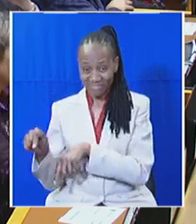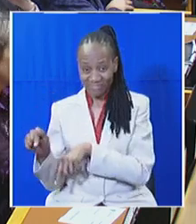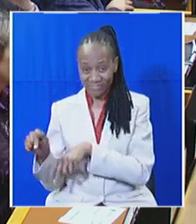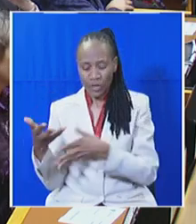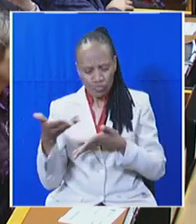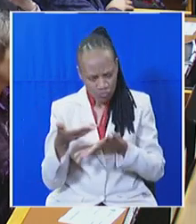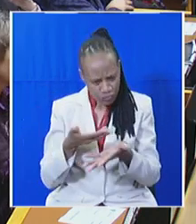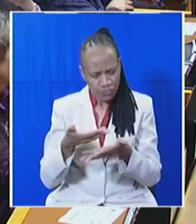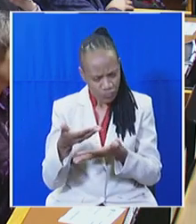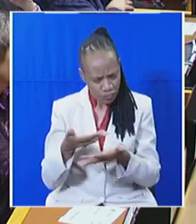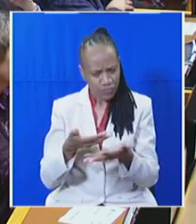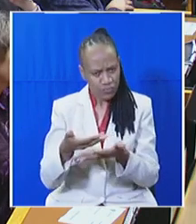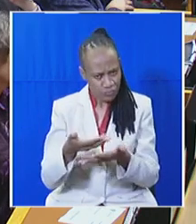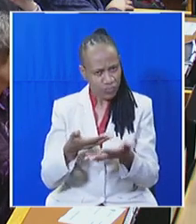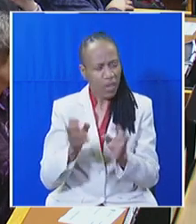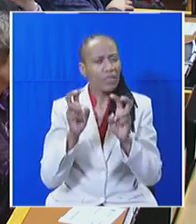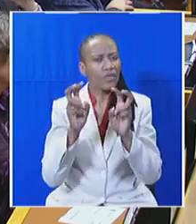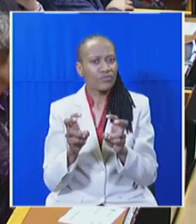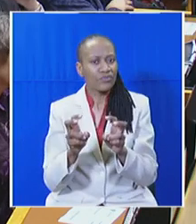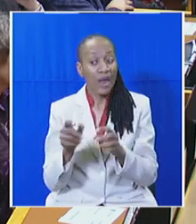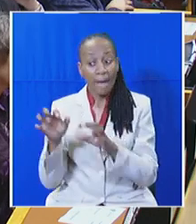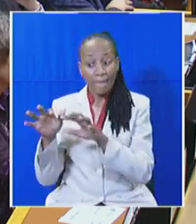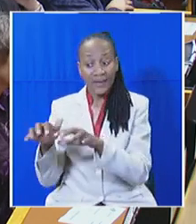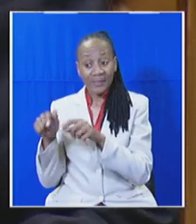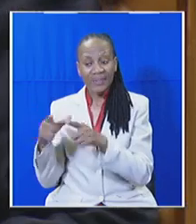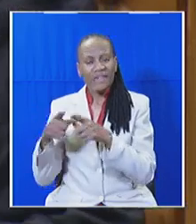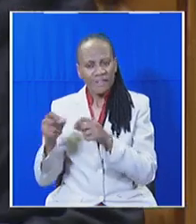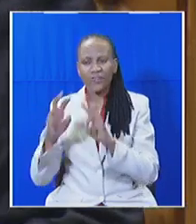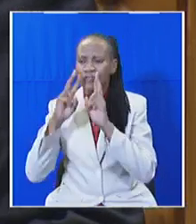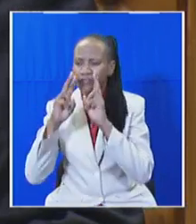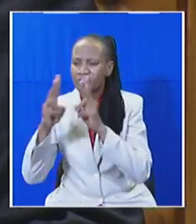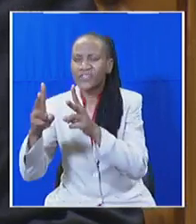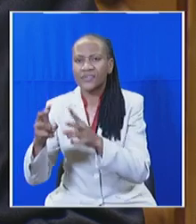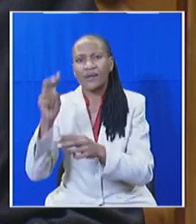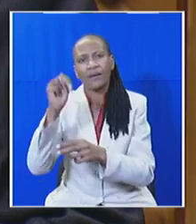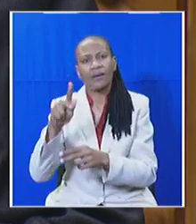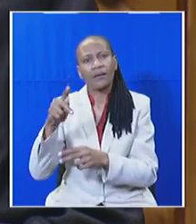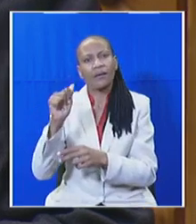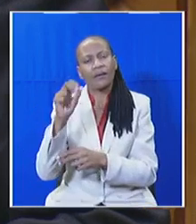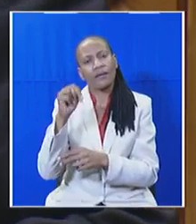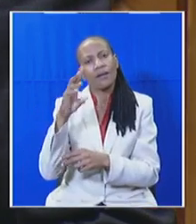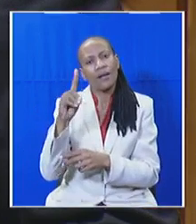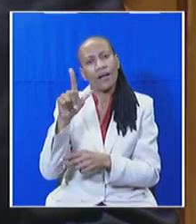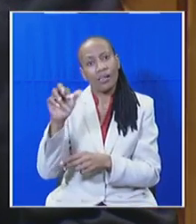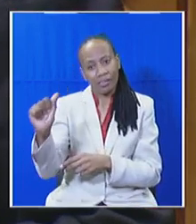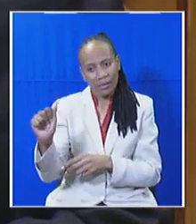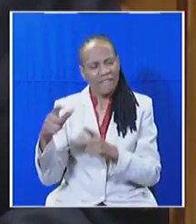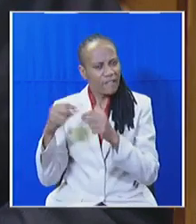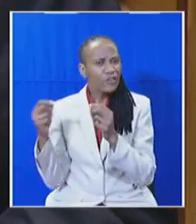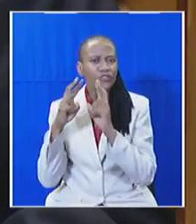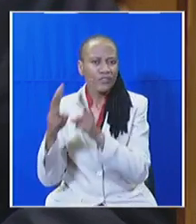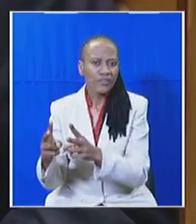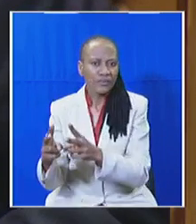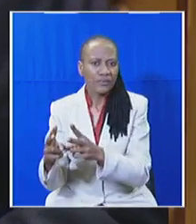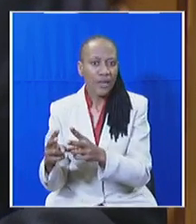discussing the issue after the visit. The process is still on. I don't see why should